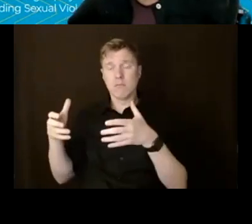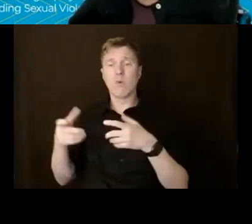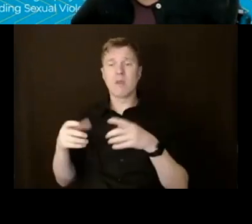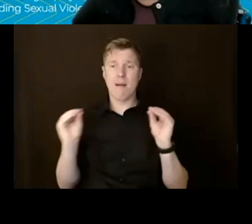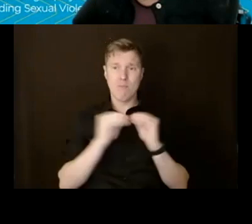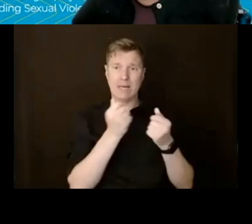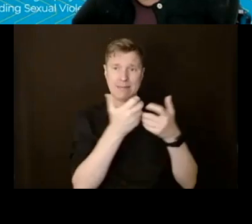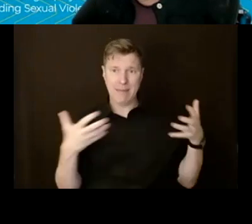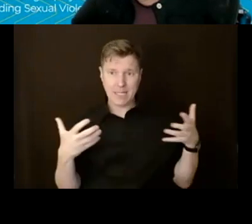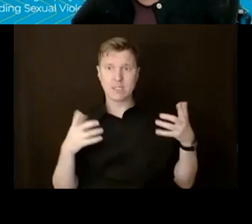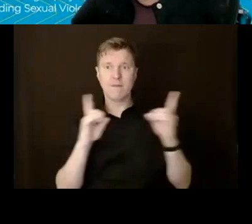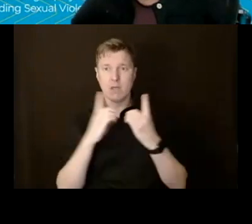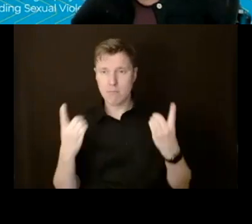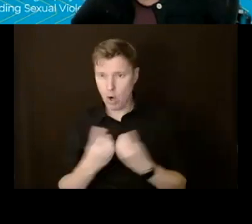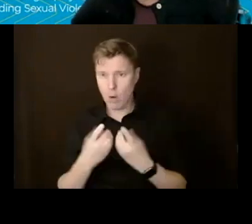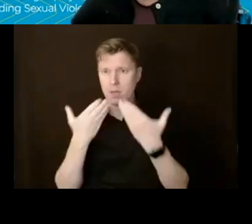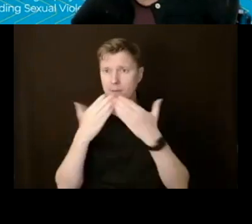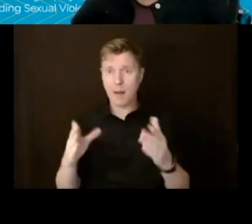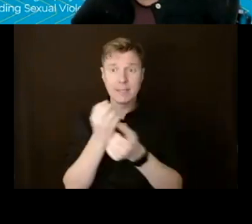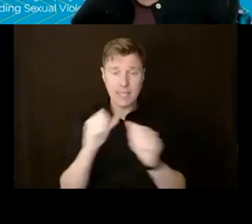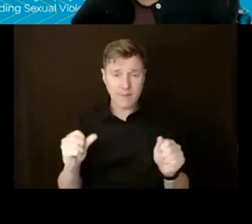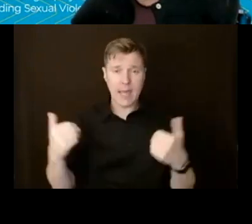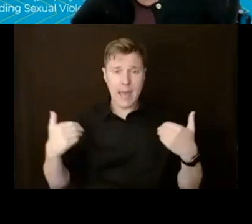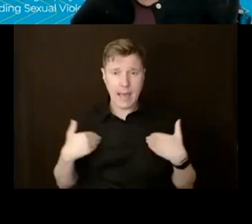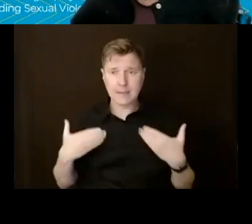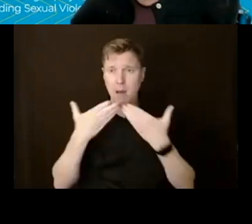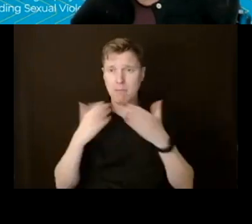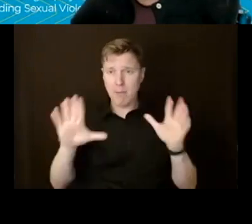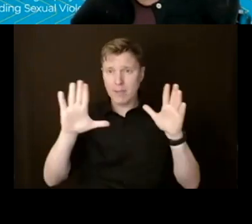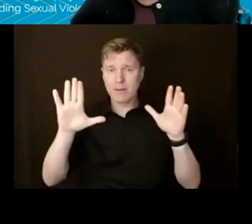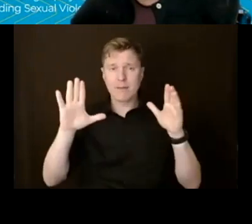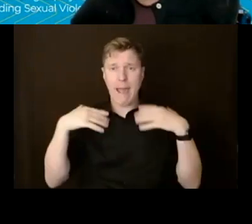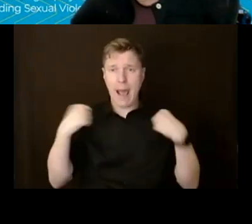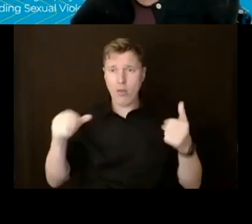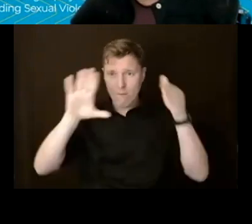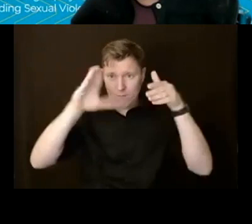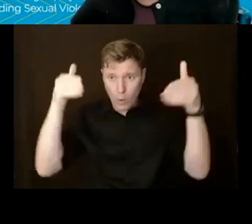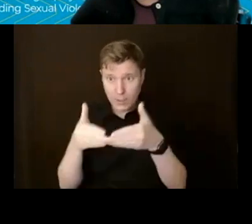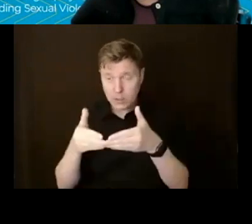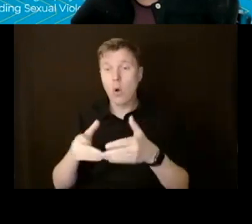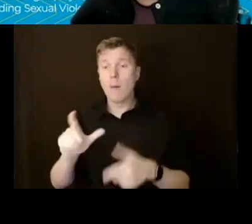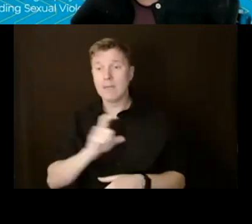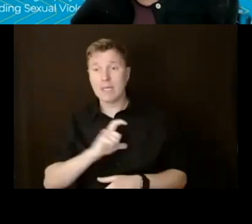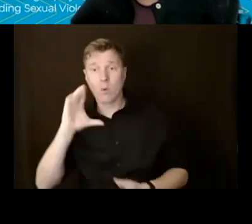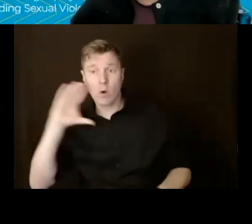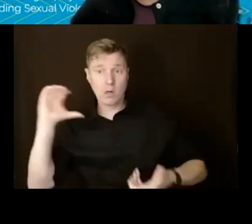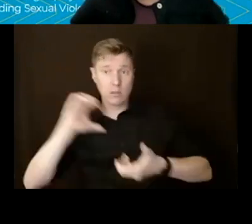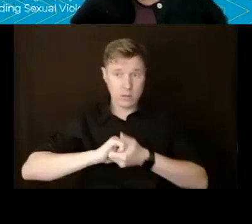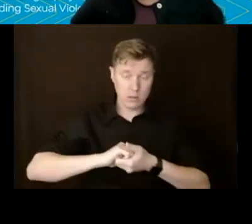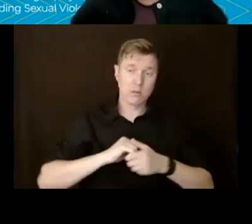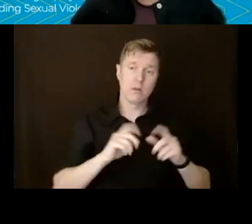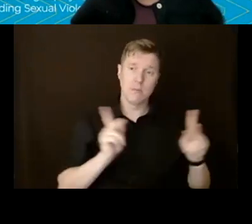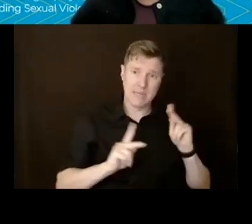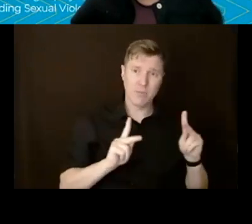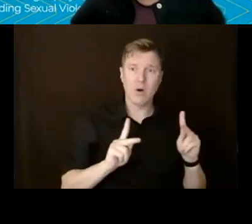expansive Department of Public Safety that has a public health focus. So police would also work hand in hand with folks like